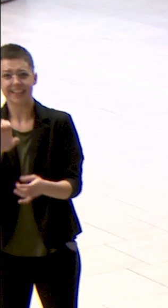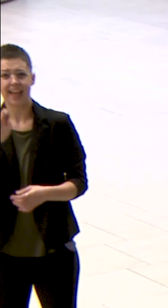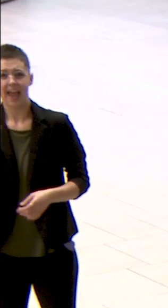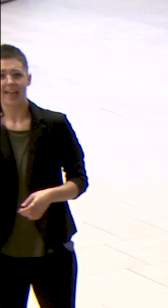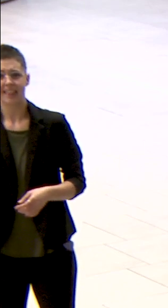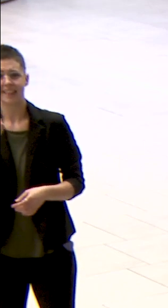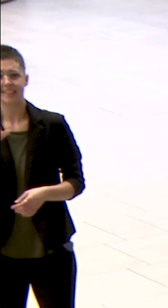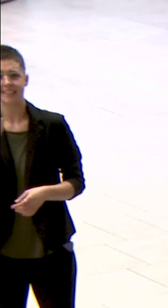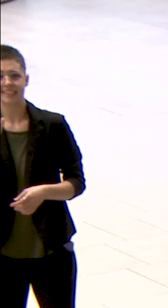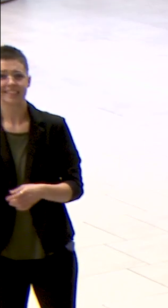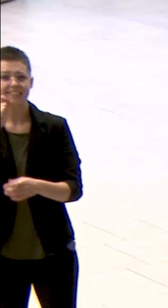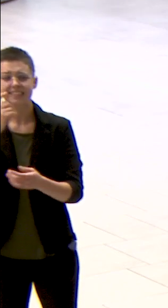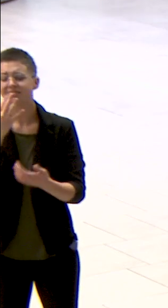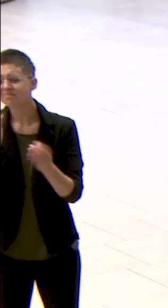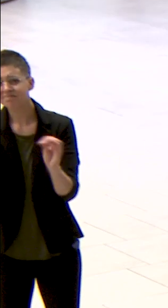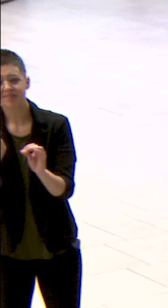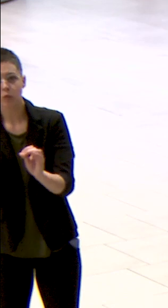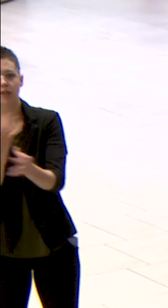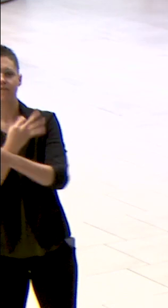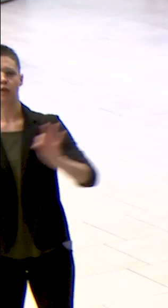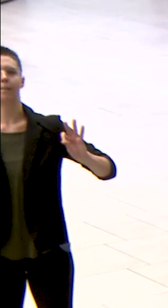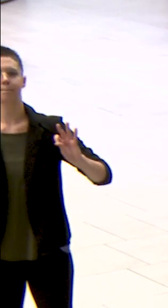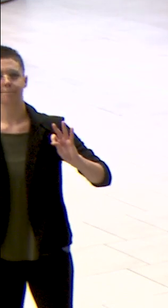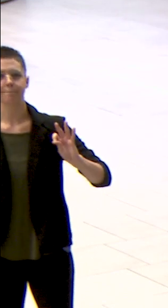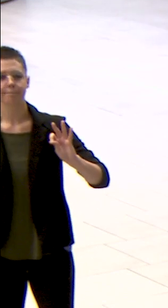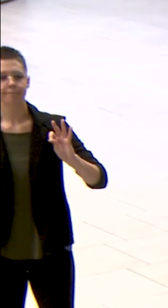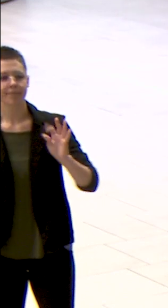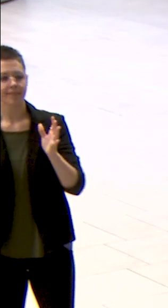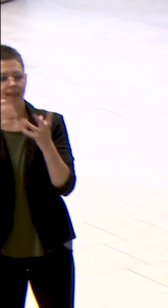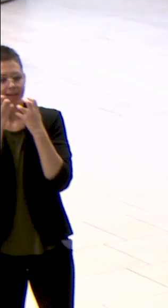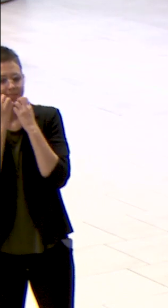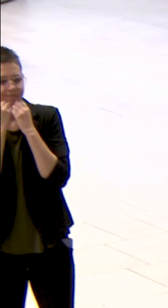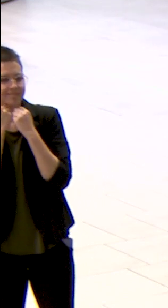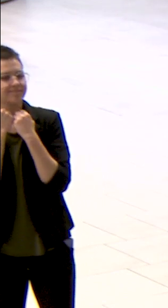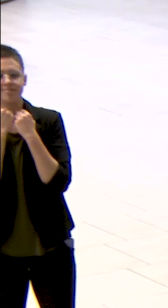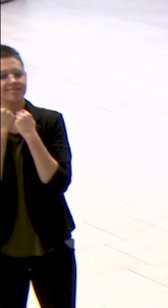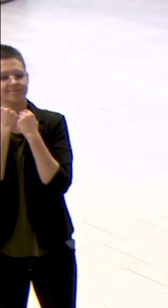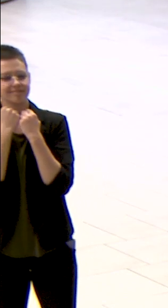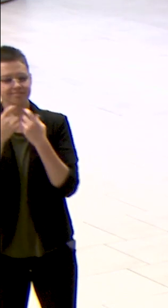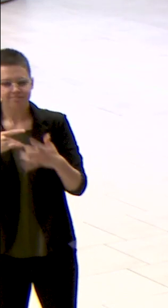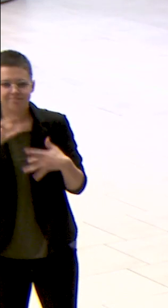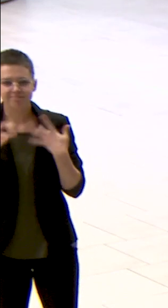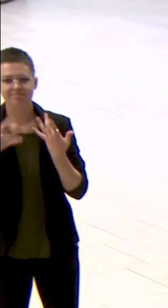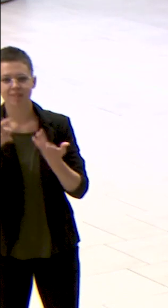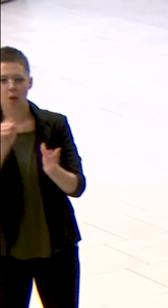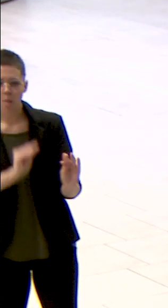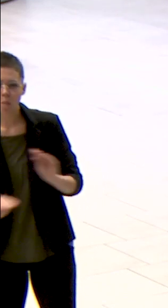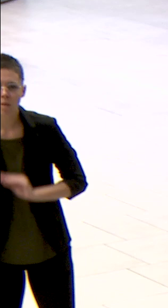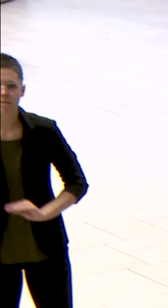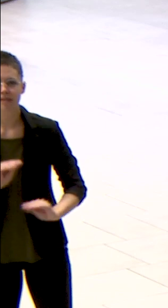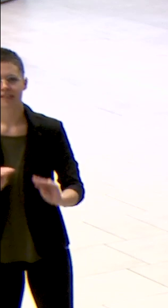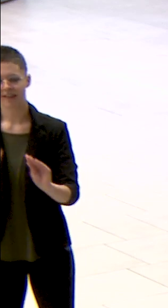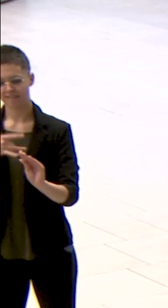with freedom, mm-hmm. right? Just like that delight and the elation of movement of being in a state